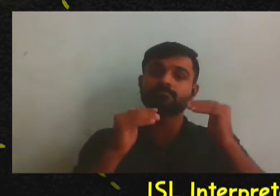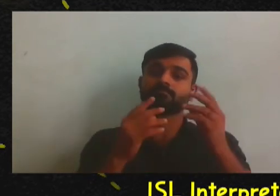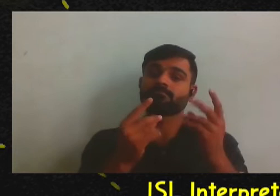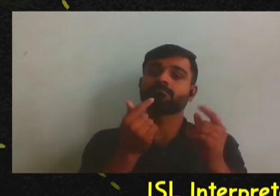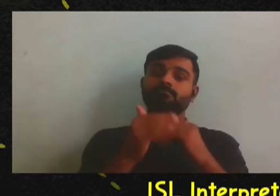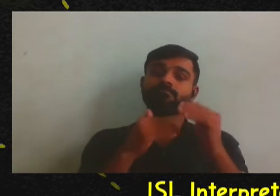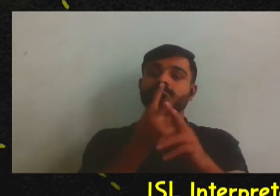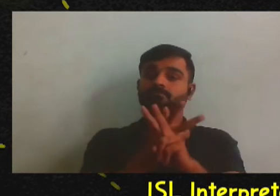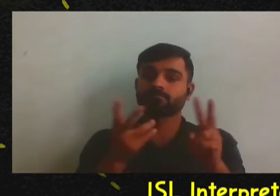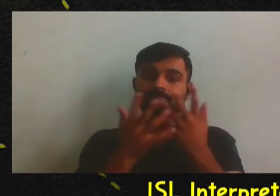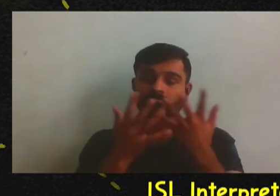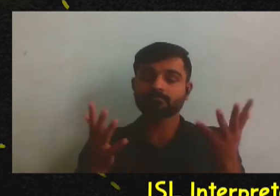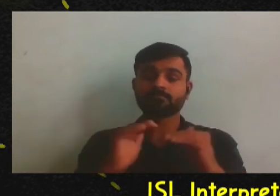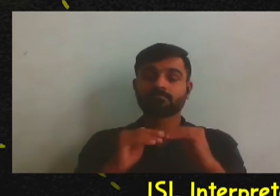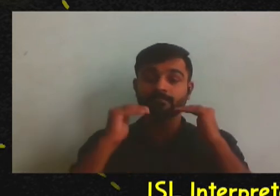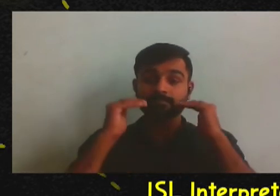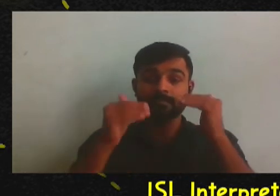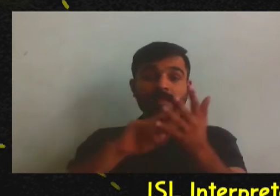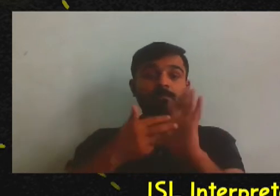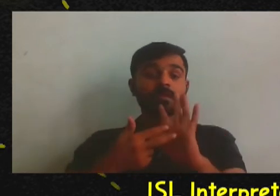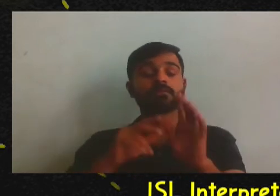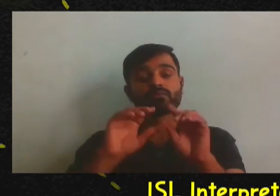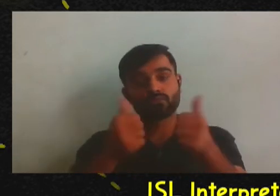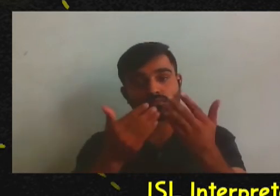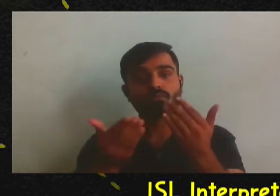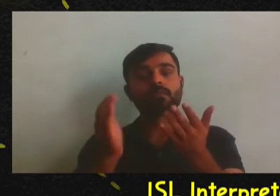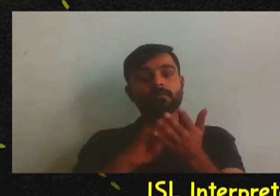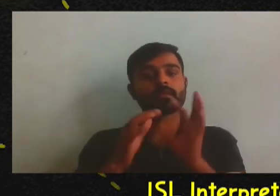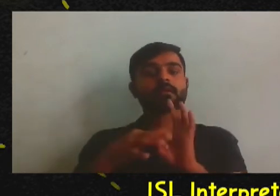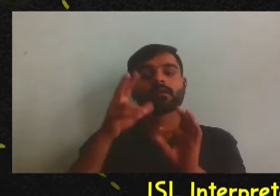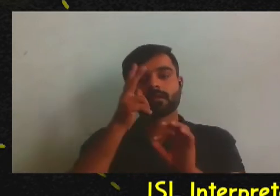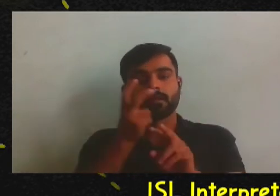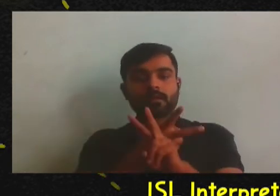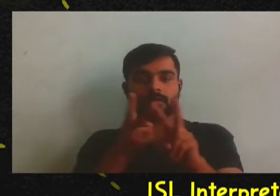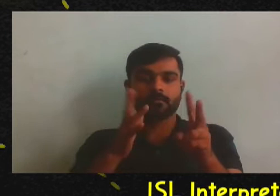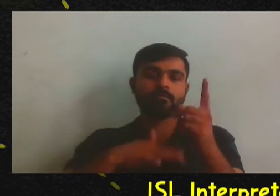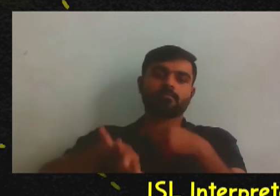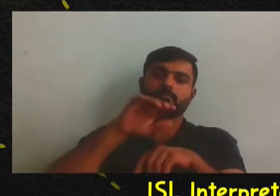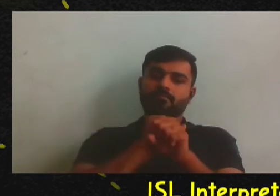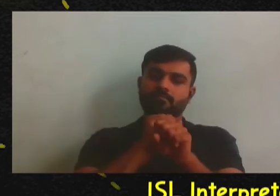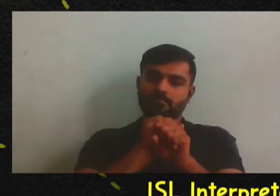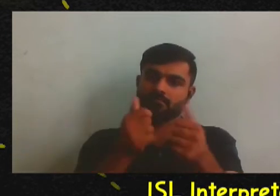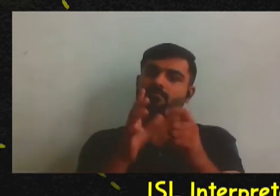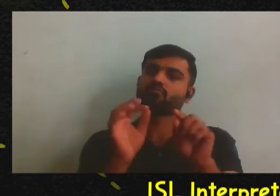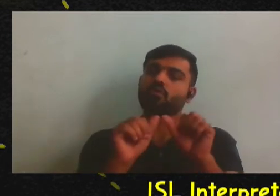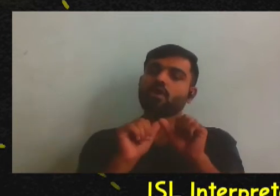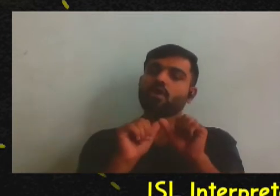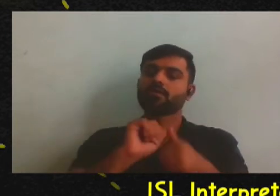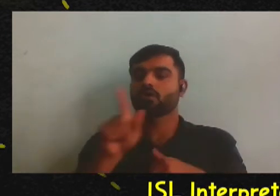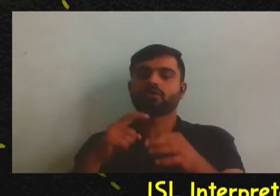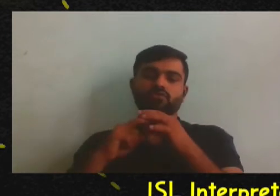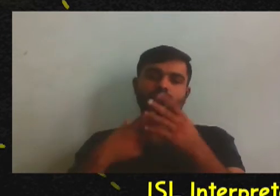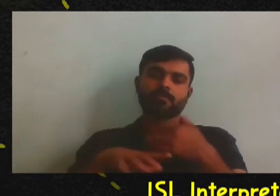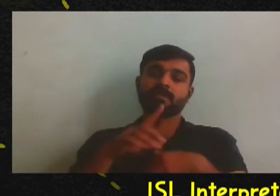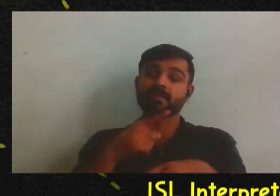these advancements mean that you can, again, here it's kind of the scale aspect where you can answer all of these questions at scale. But at the